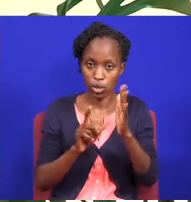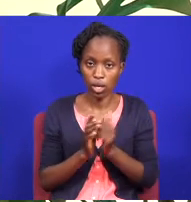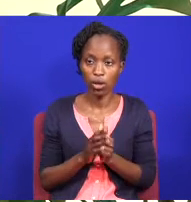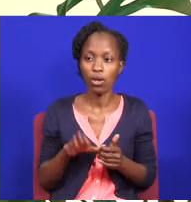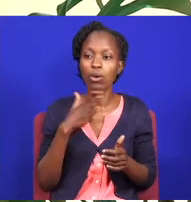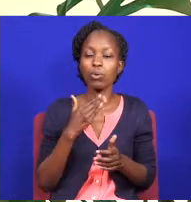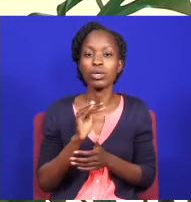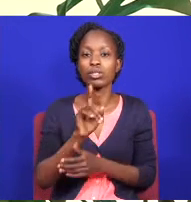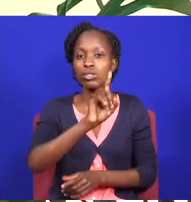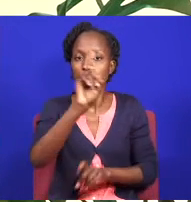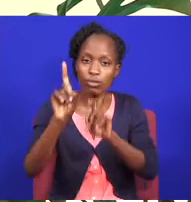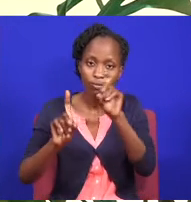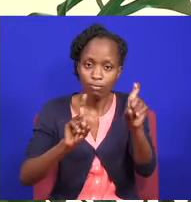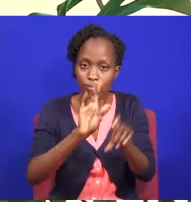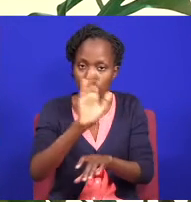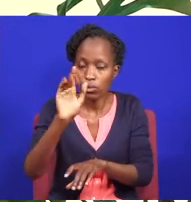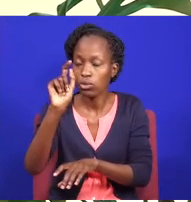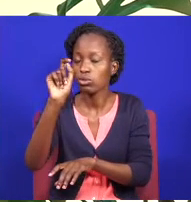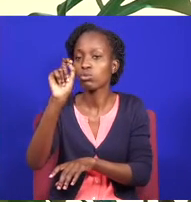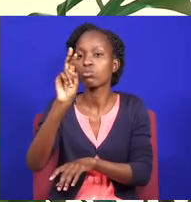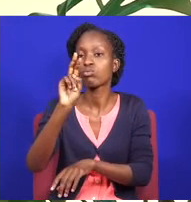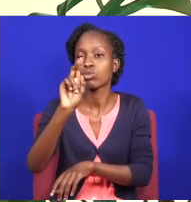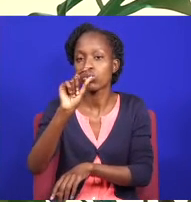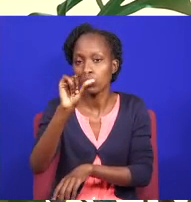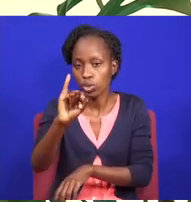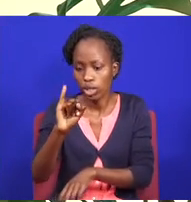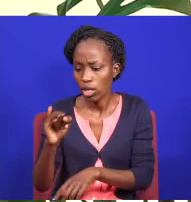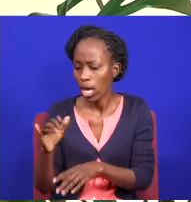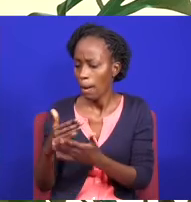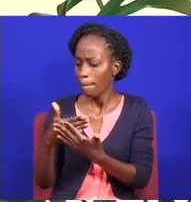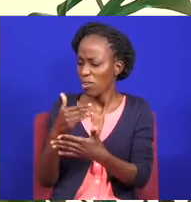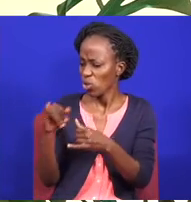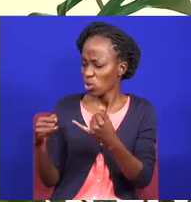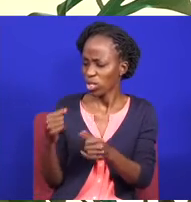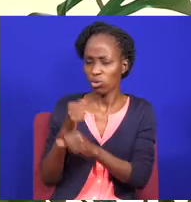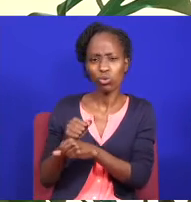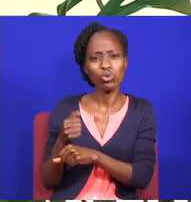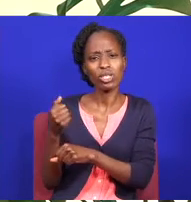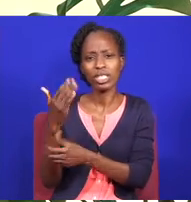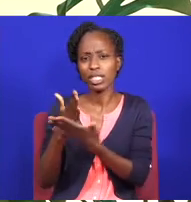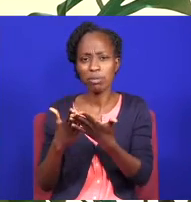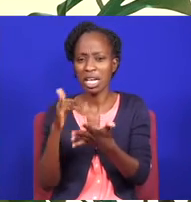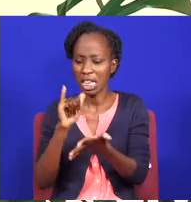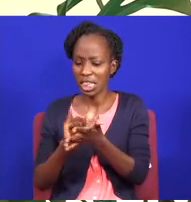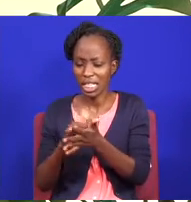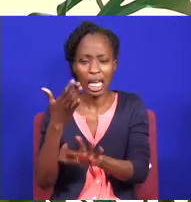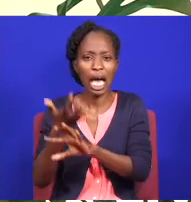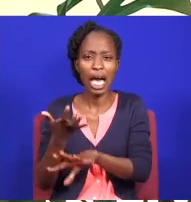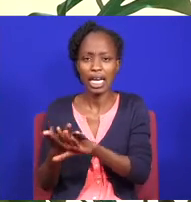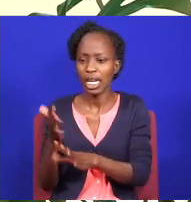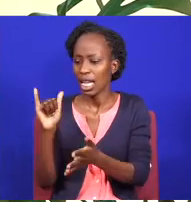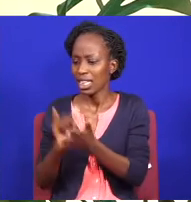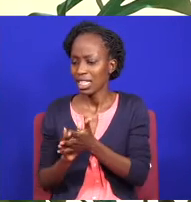ask a question to Tugi. Have you ever tried to do something that has been so hard that you couldn't